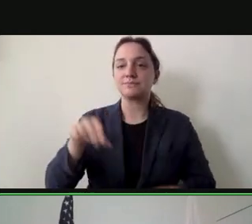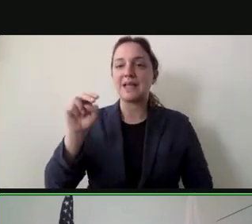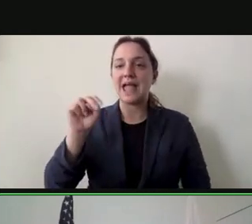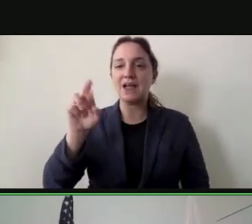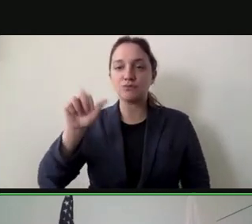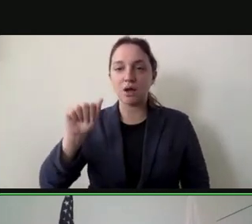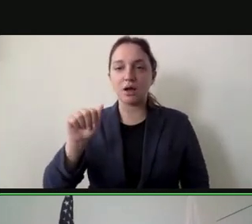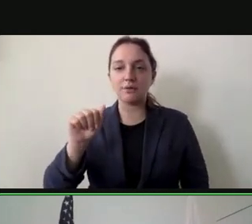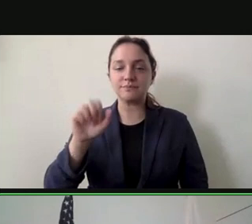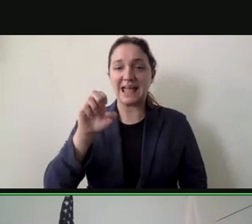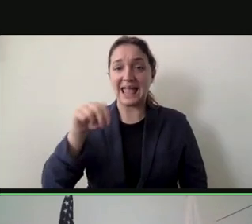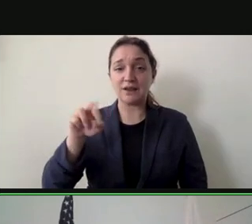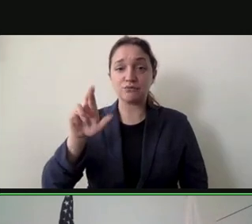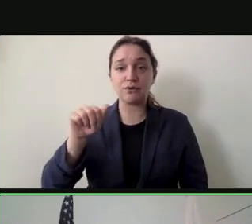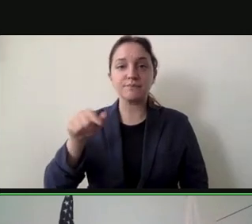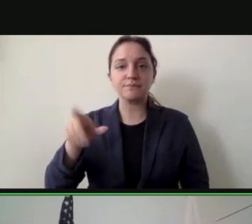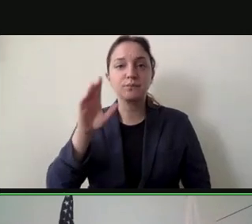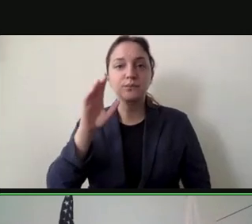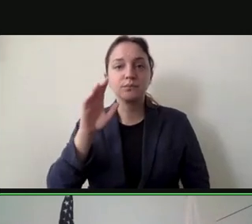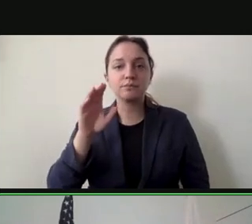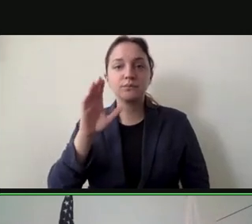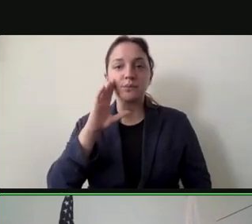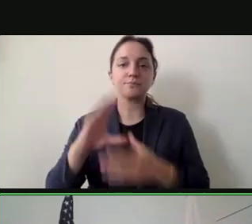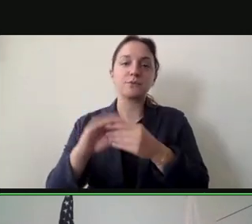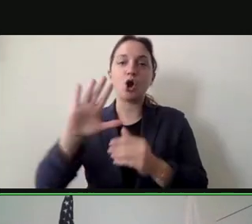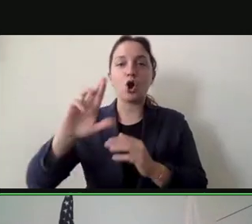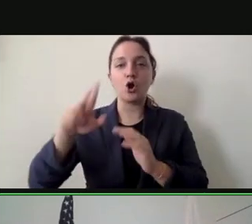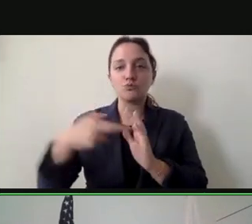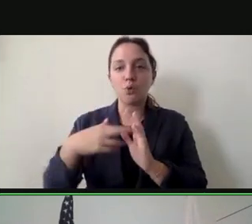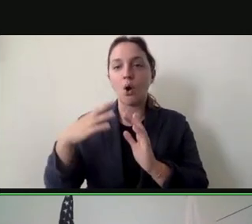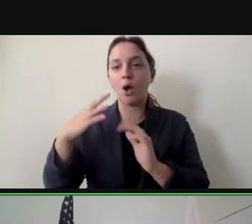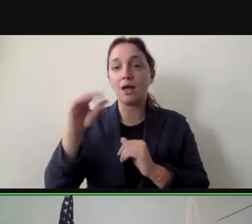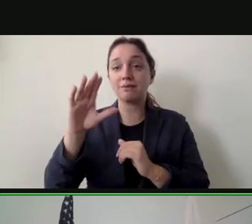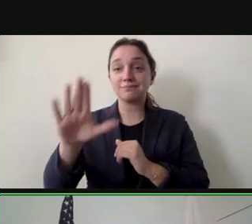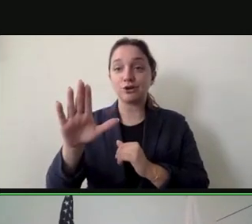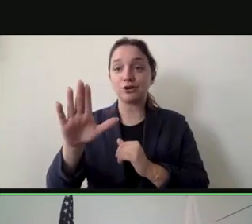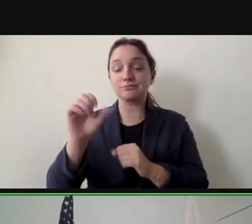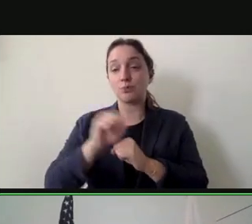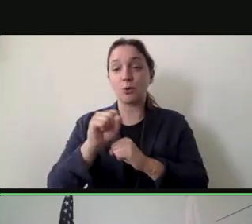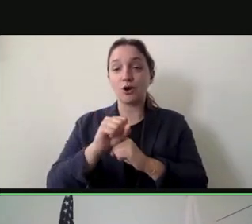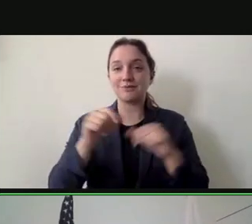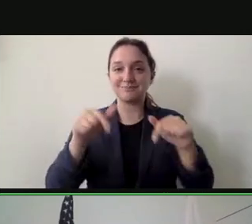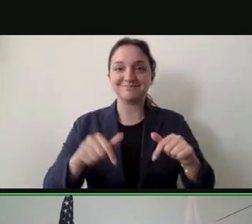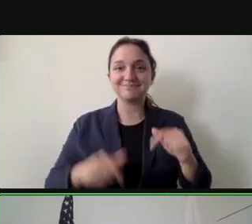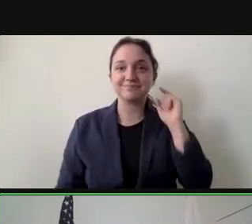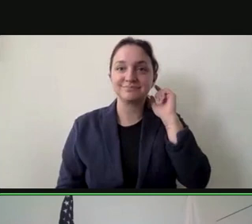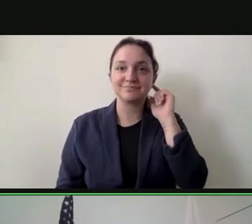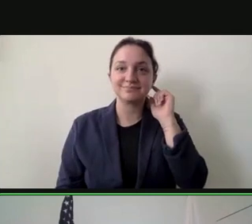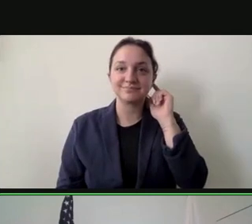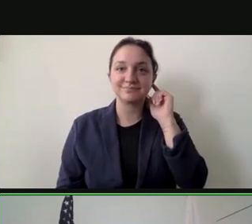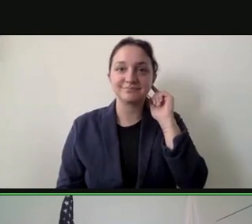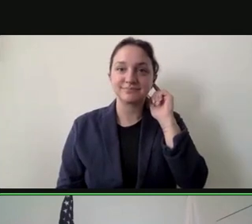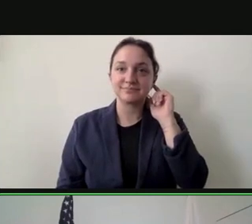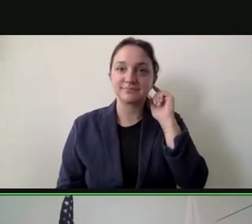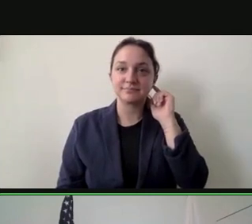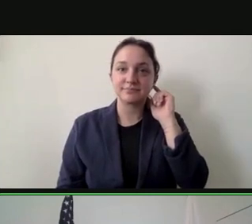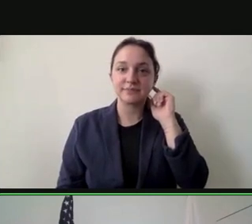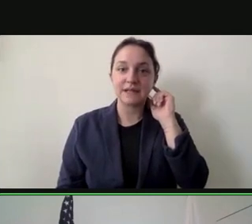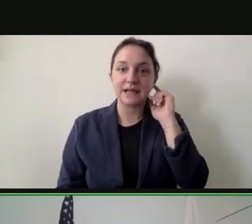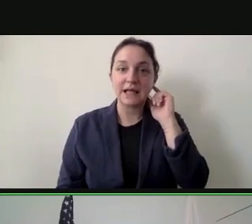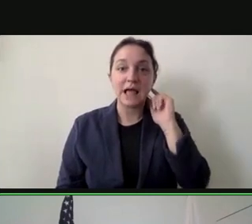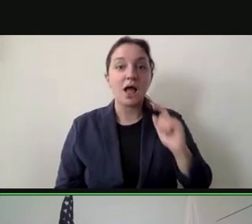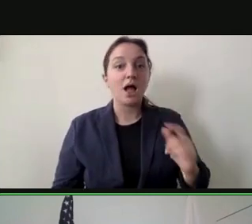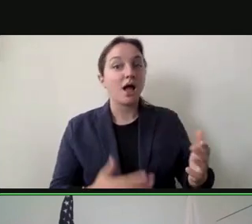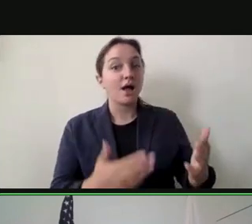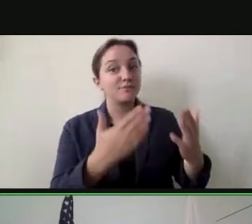tell us a little bit about her role and a little bit about NREL. Sheila. Well, thank you, Andrew, and thank you for that introduction and